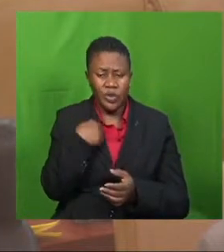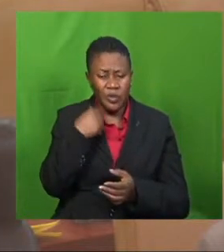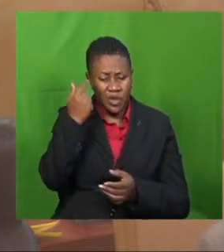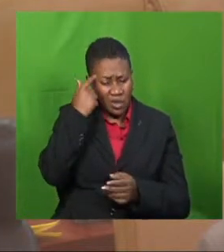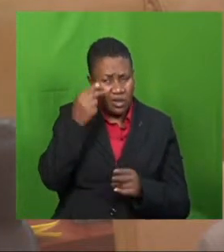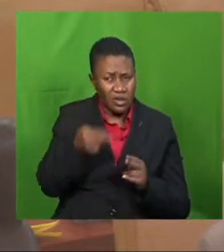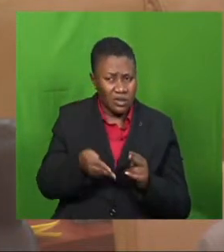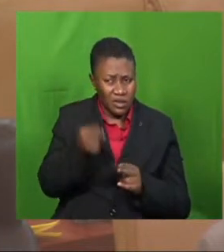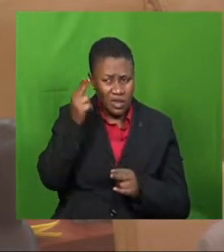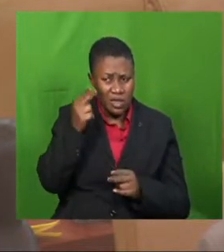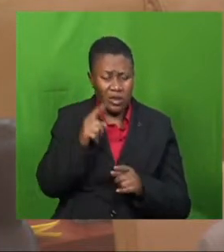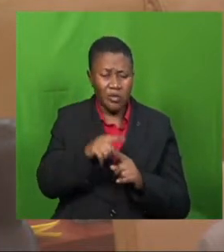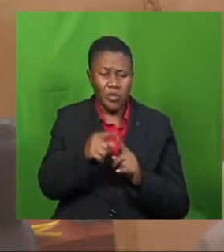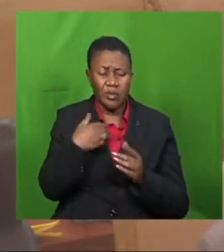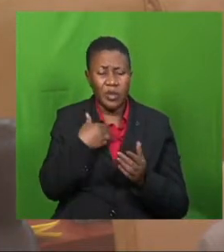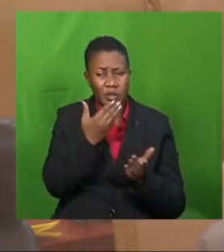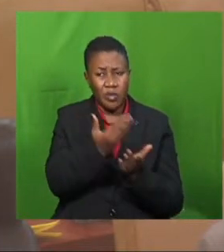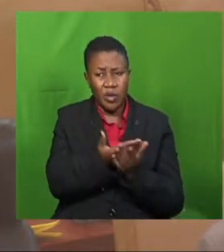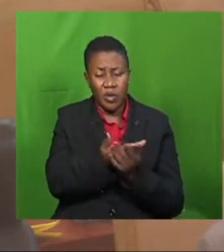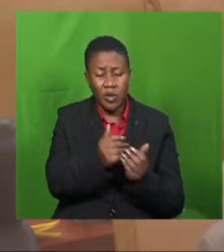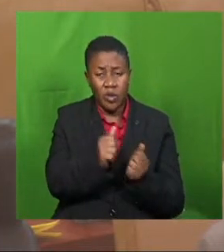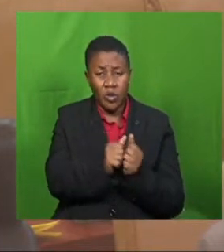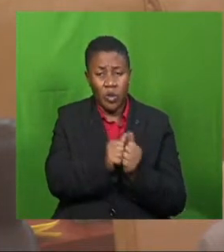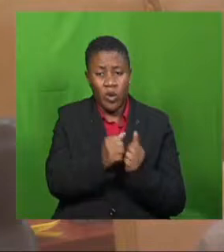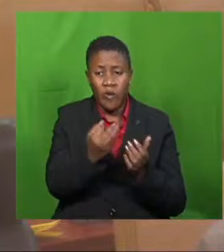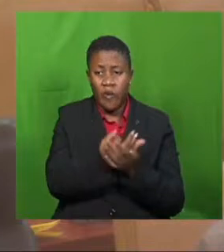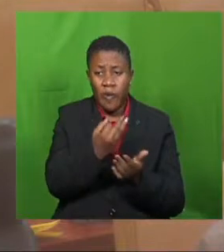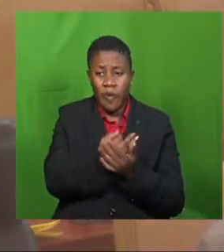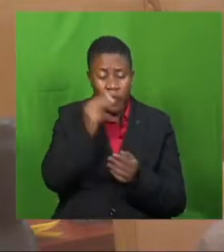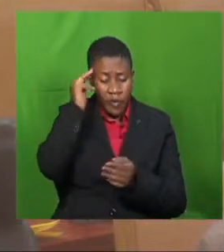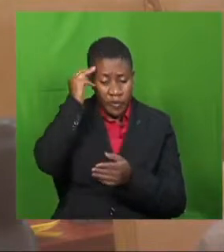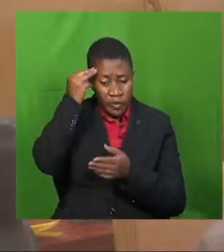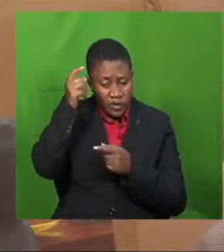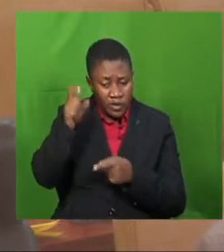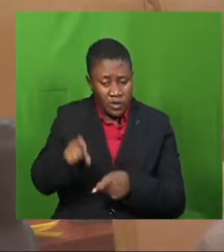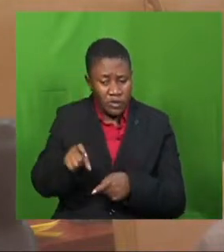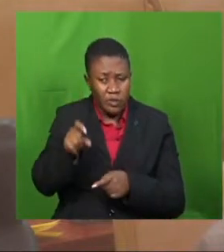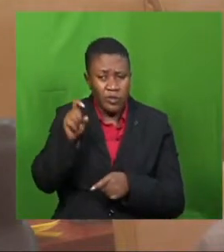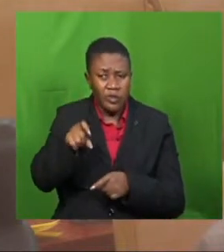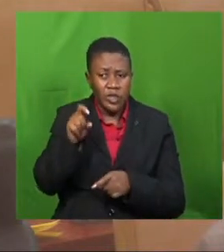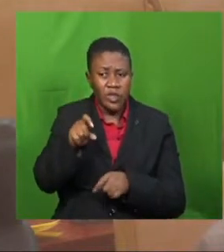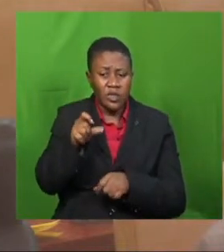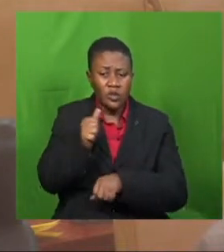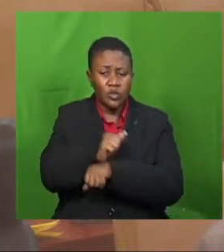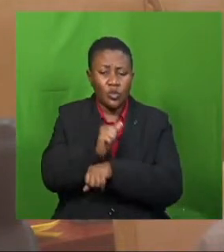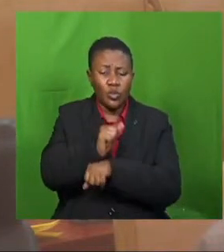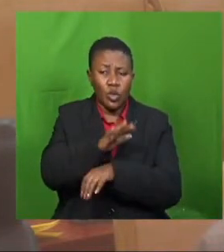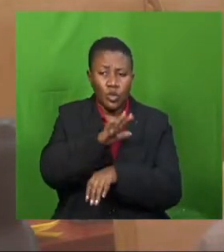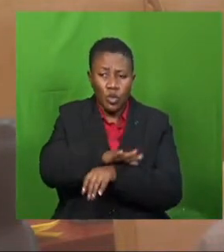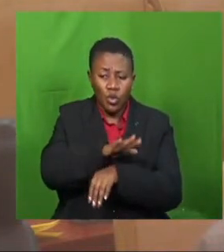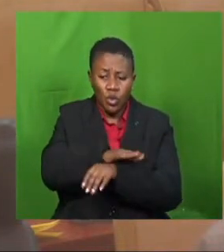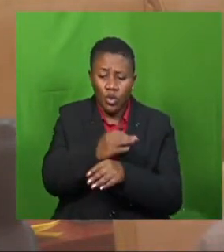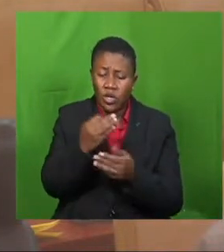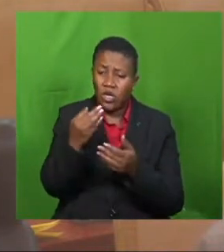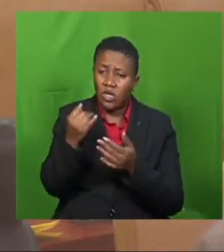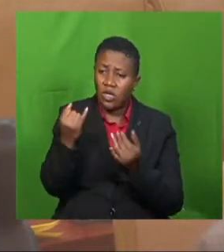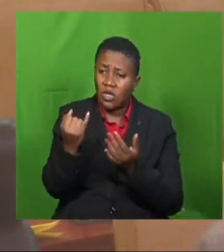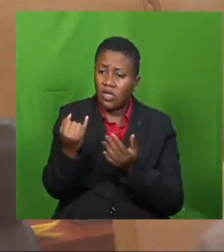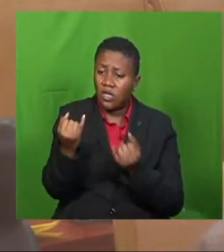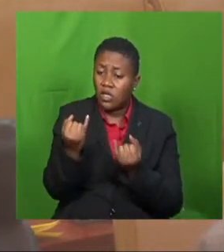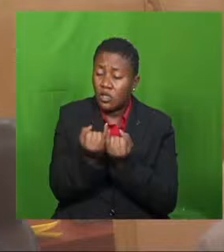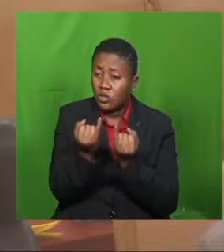of Finance going forward to start working on our insurance premium, because, Speaker, it looks as if Ghana is paying so